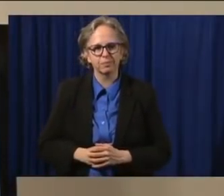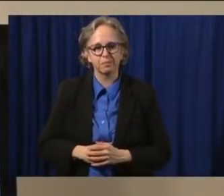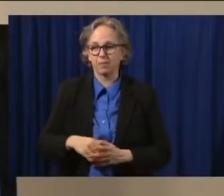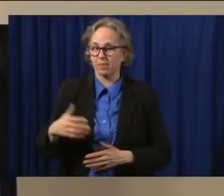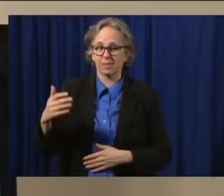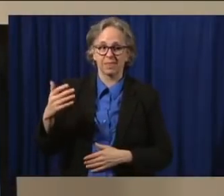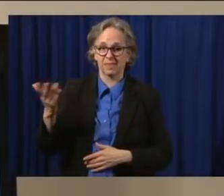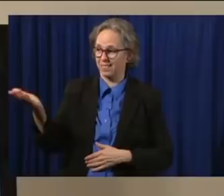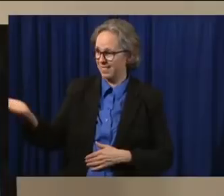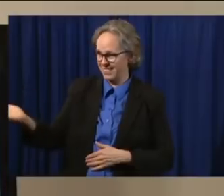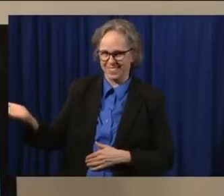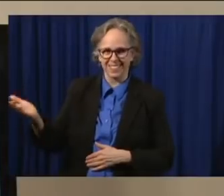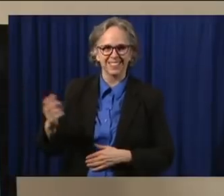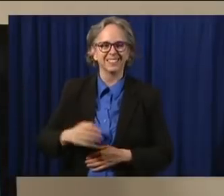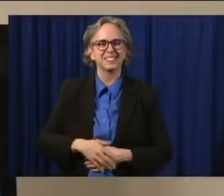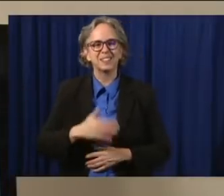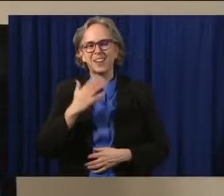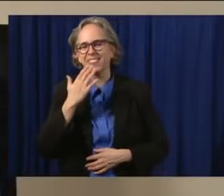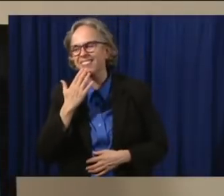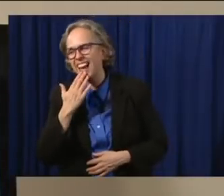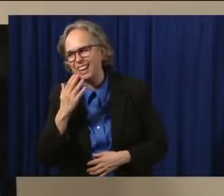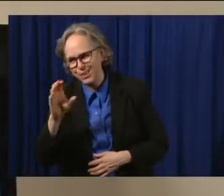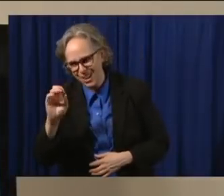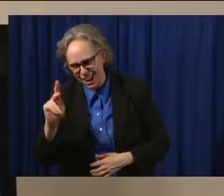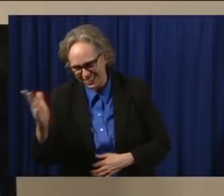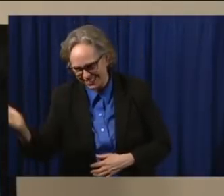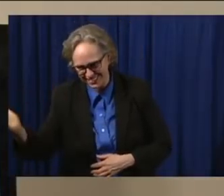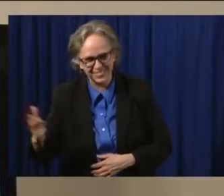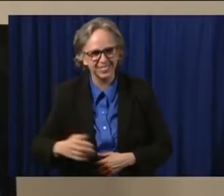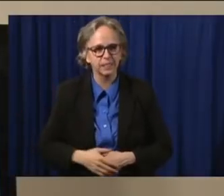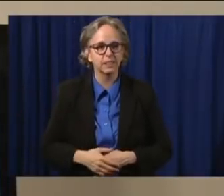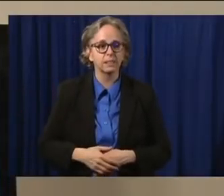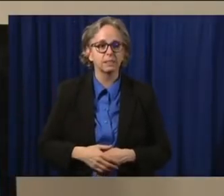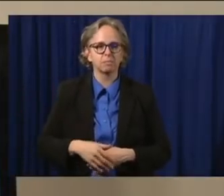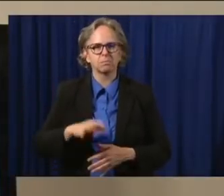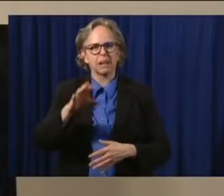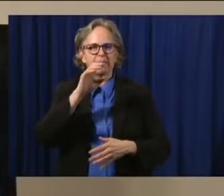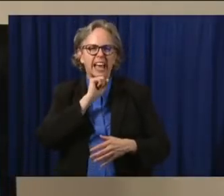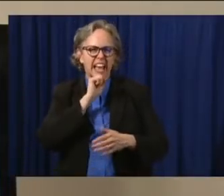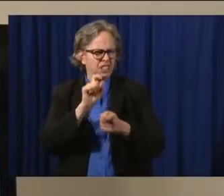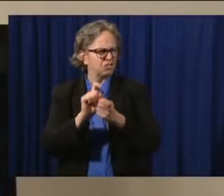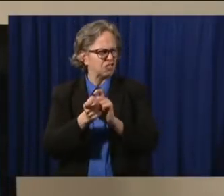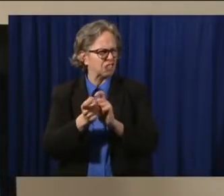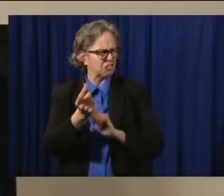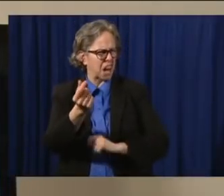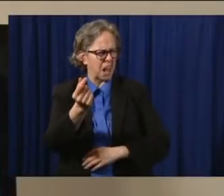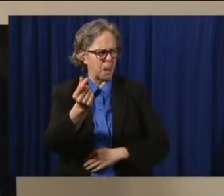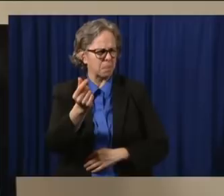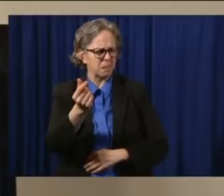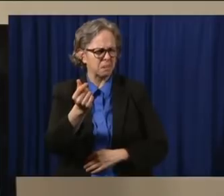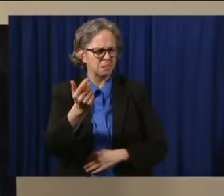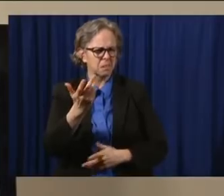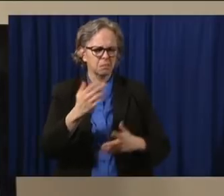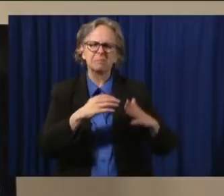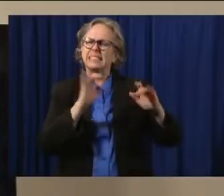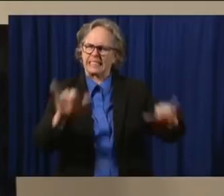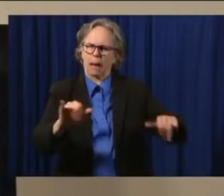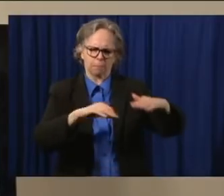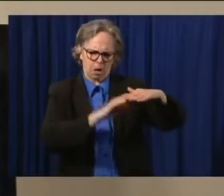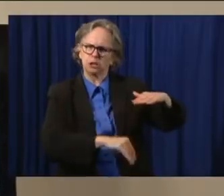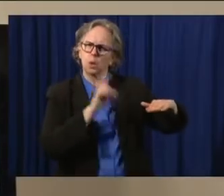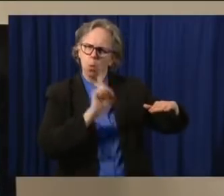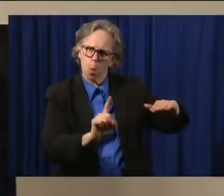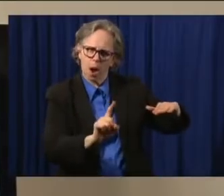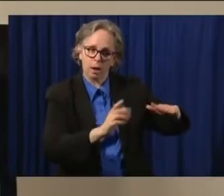Thanks, Eric. Our age range has changed slightly. We are now going from an infant under the age of 1